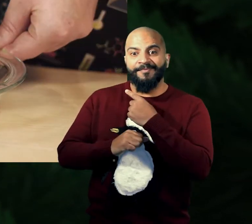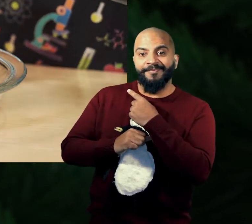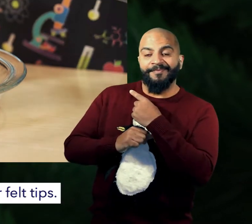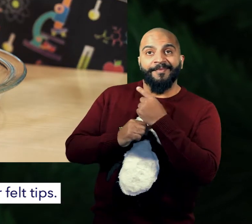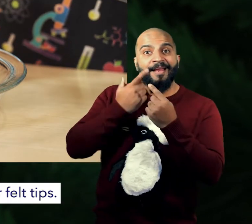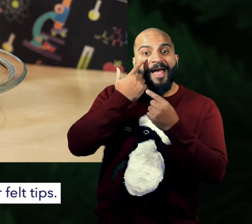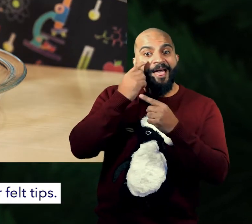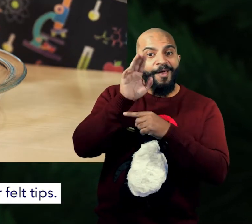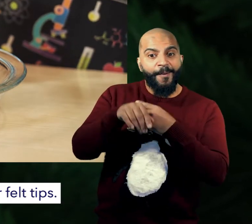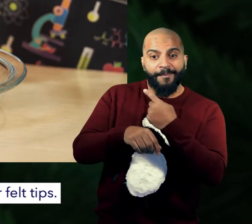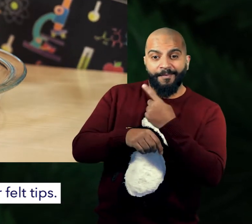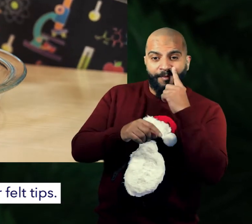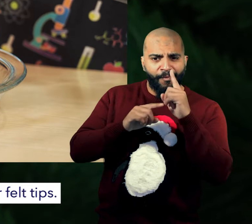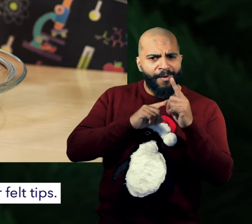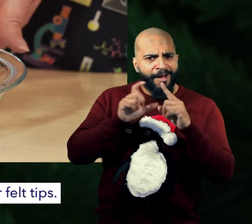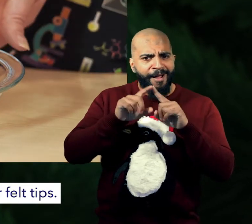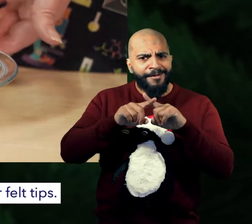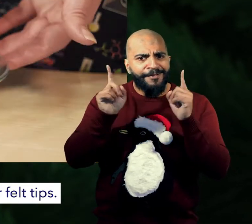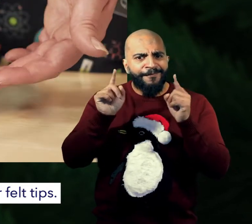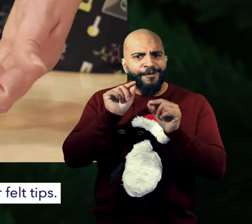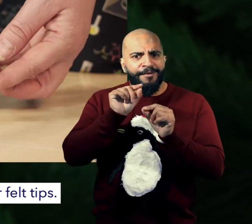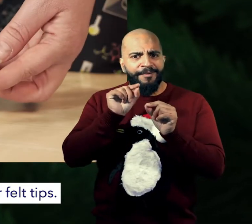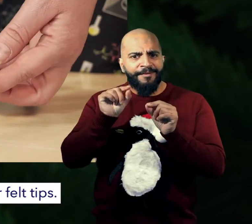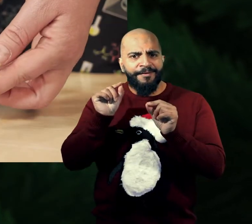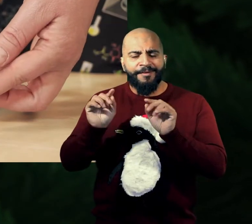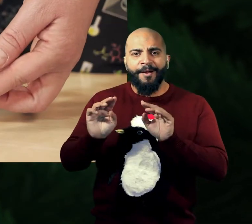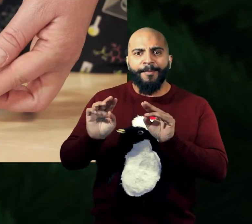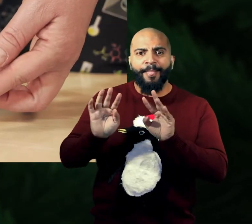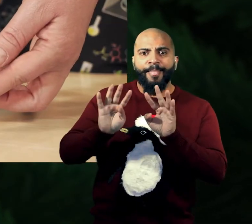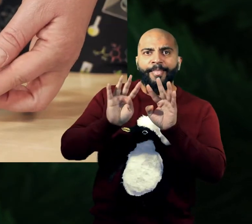look at home and investigate the colours that make up your felt tips.